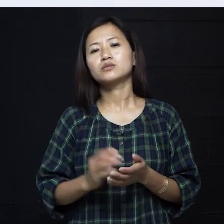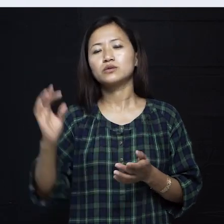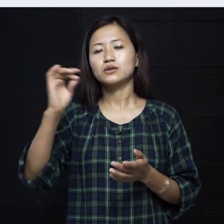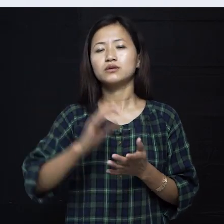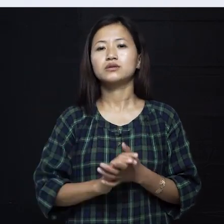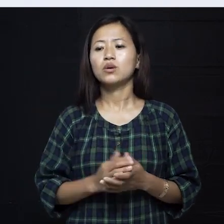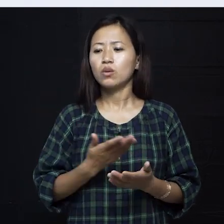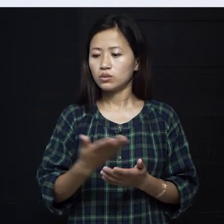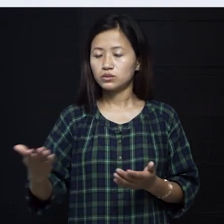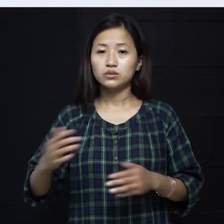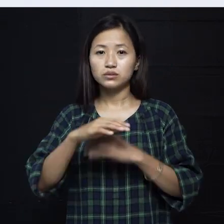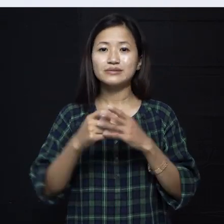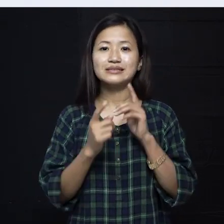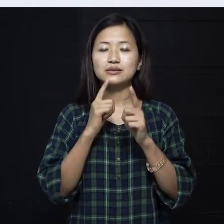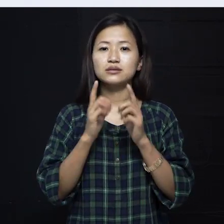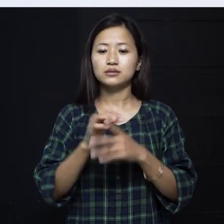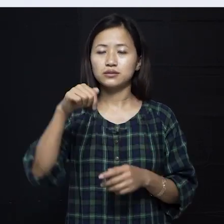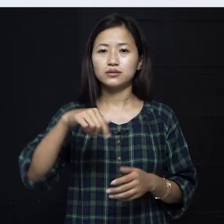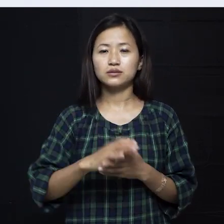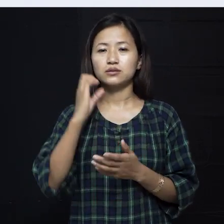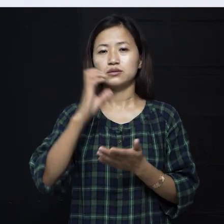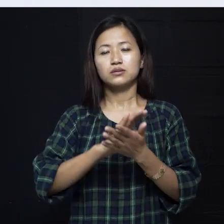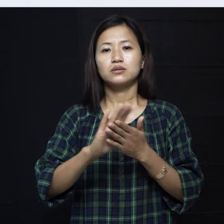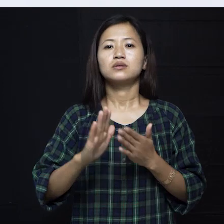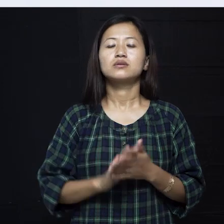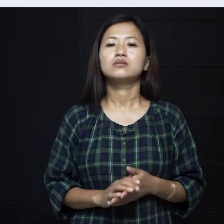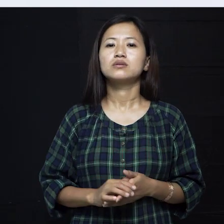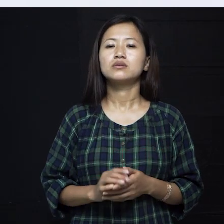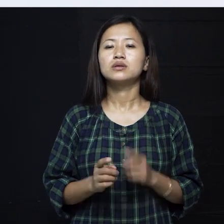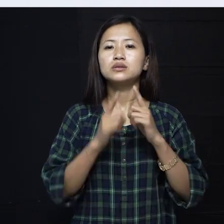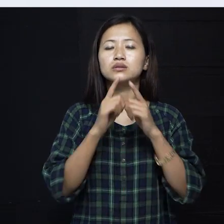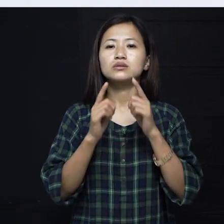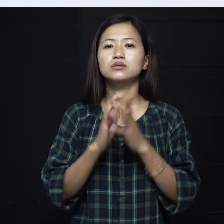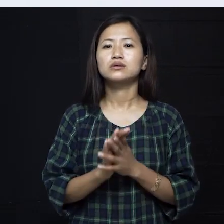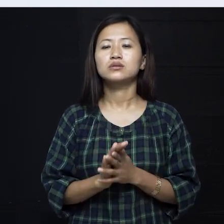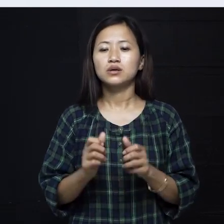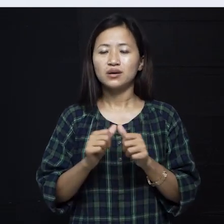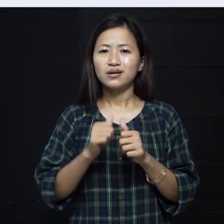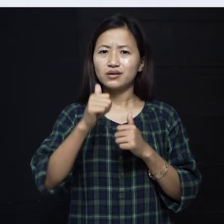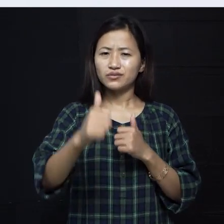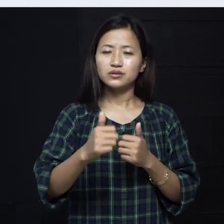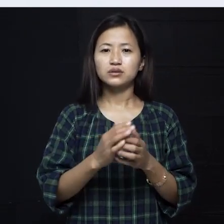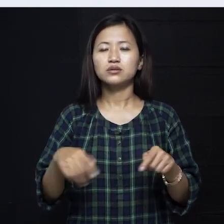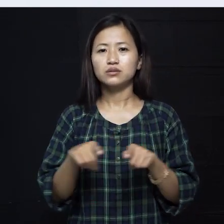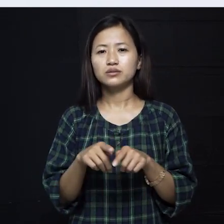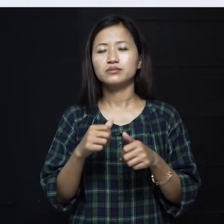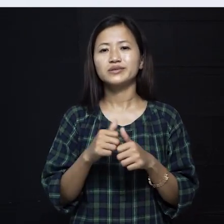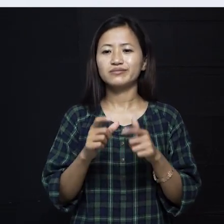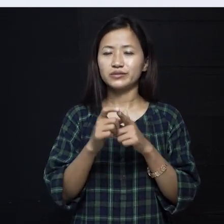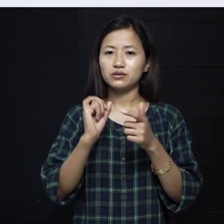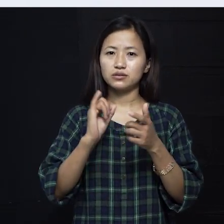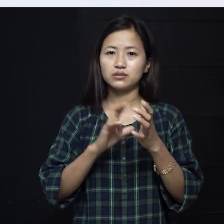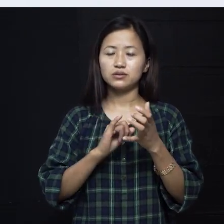So all those we have discussed in this chapter. Then we have also discussed about the advantages and